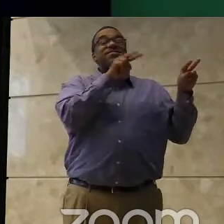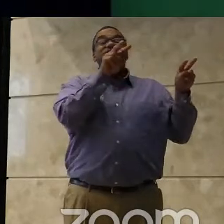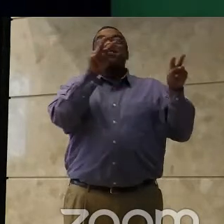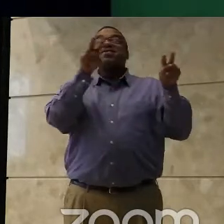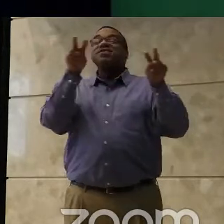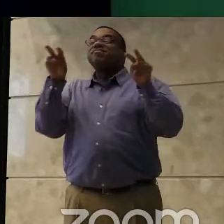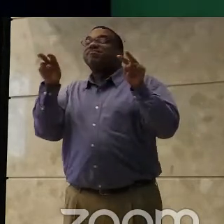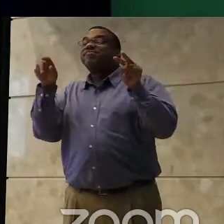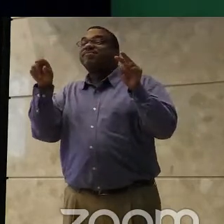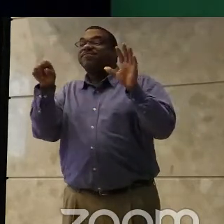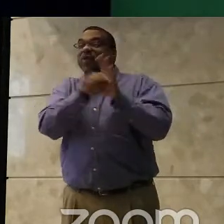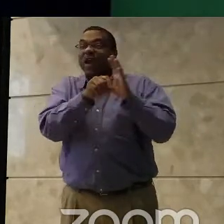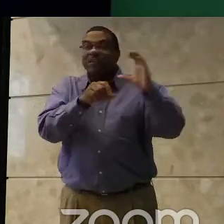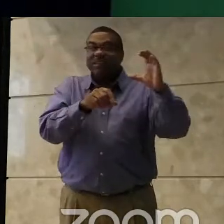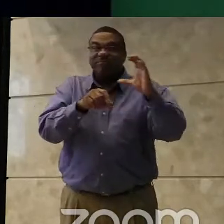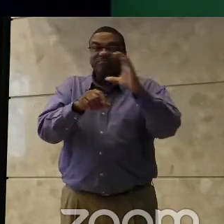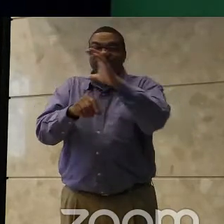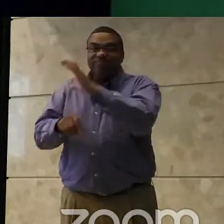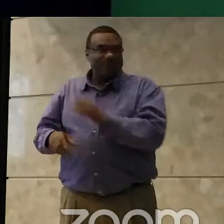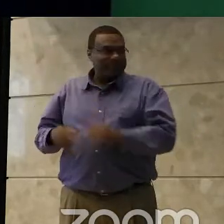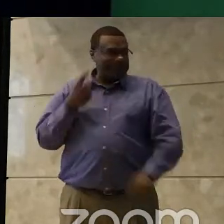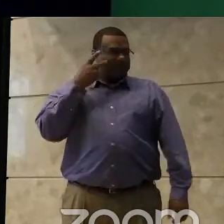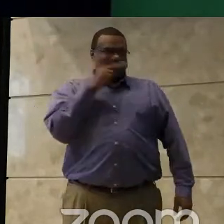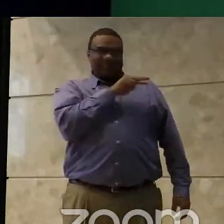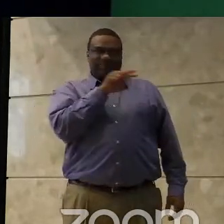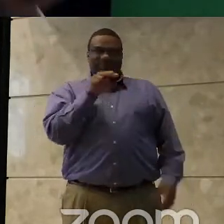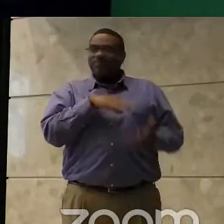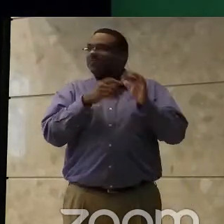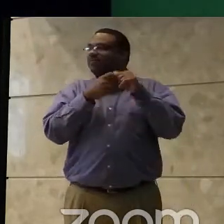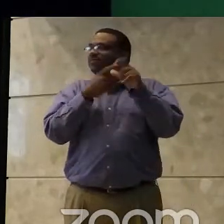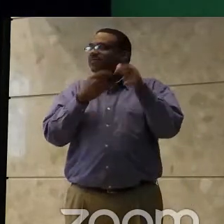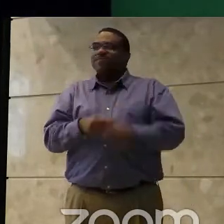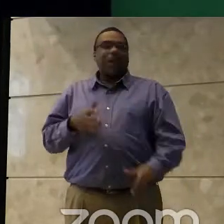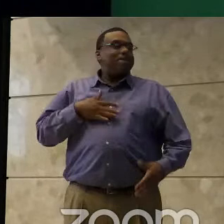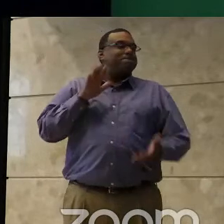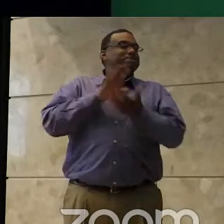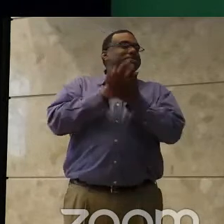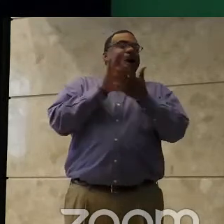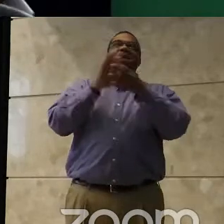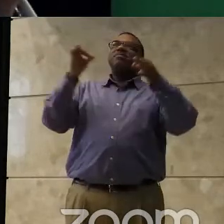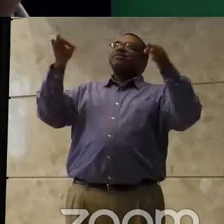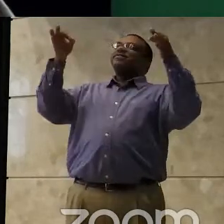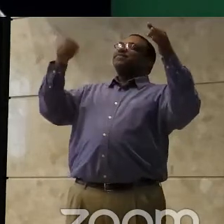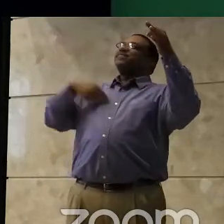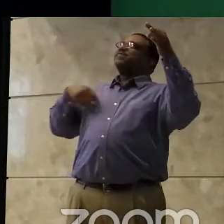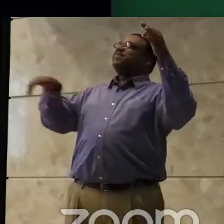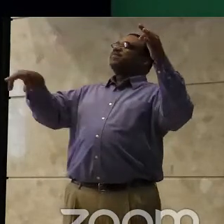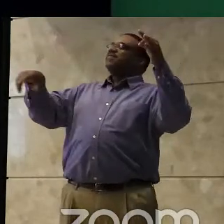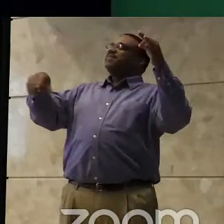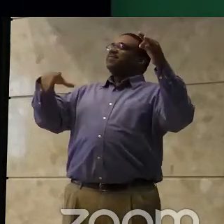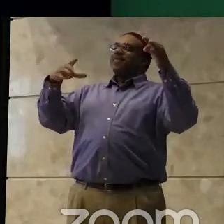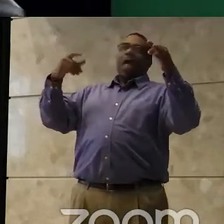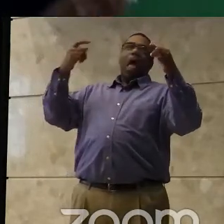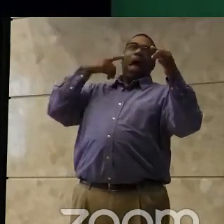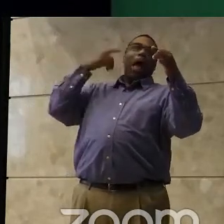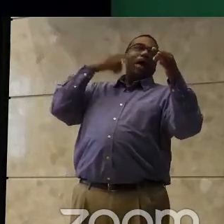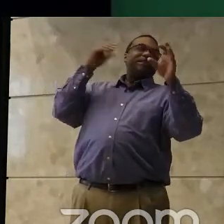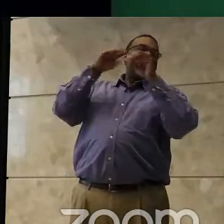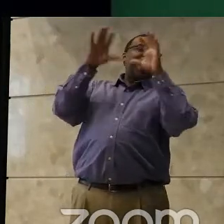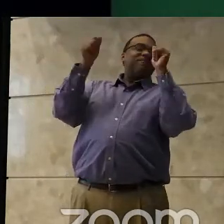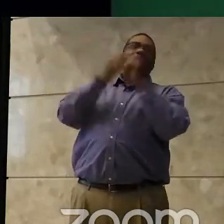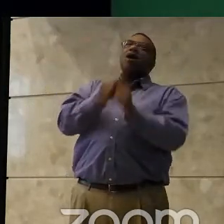which is not right. I'm seeing some of them with C's on their papers. So I held my paper, but I said, well, I guess this was pretty obvious, right? Just so they